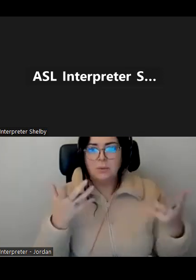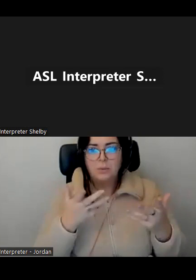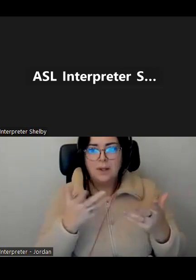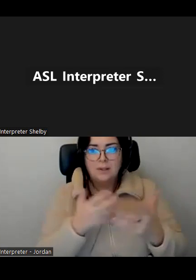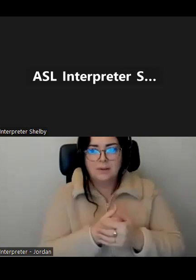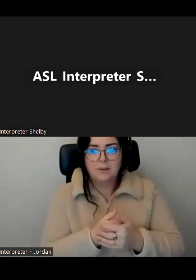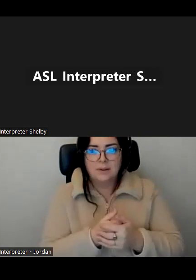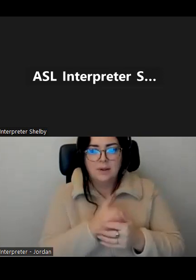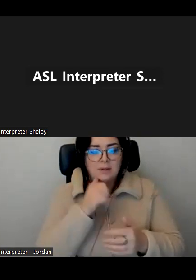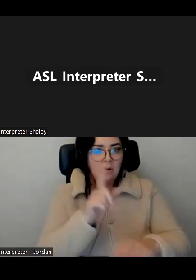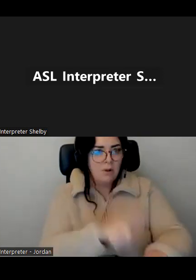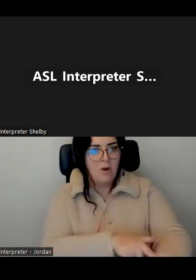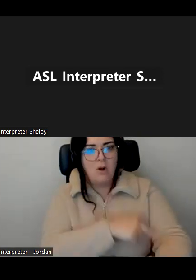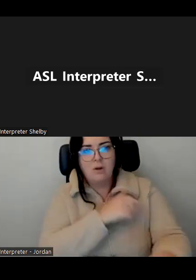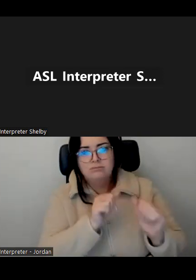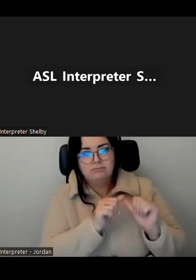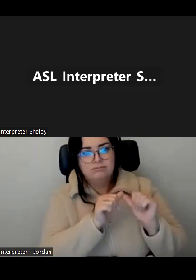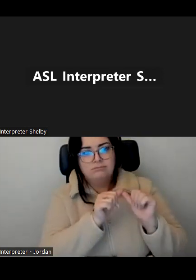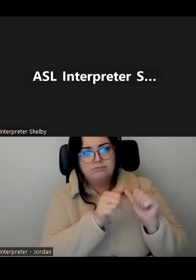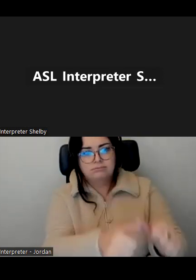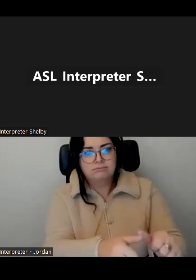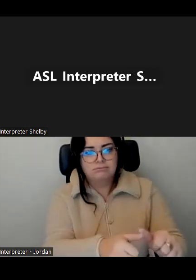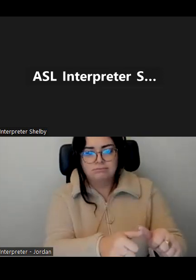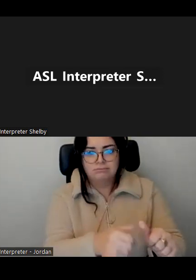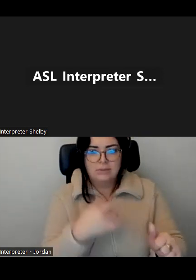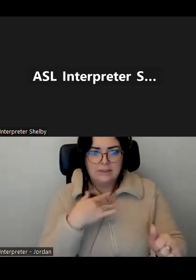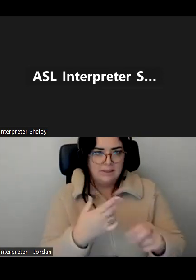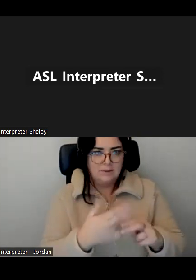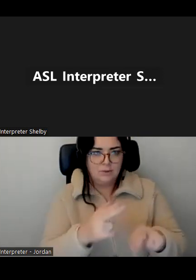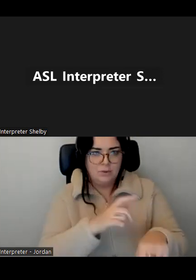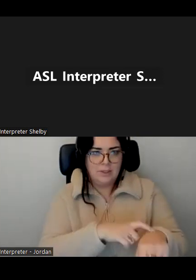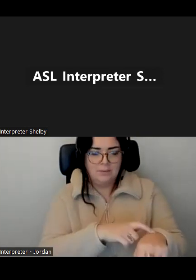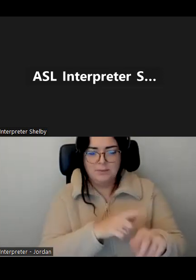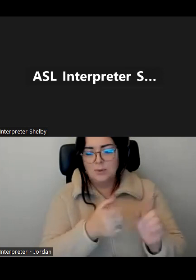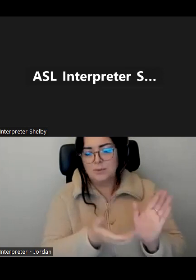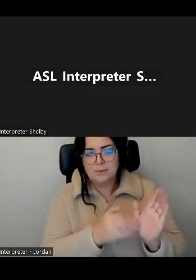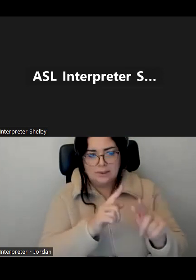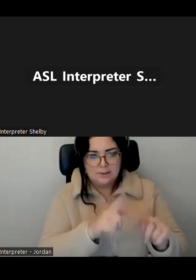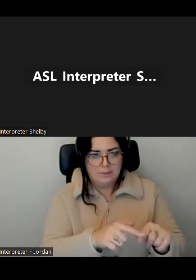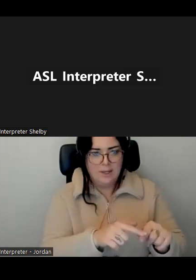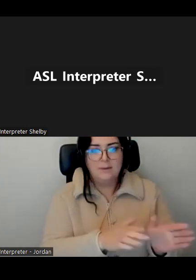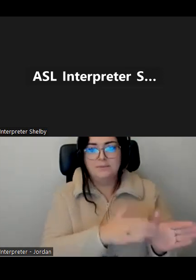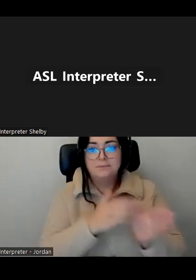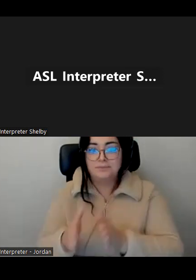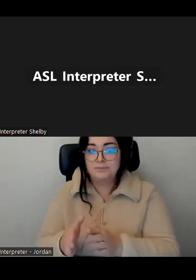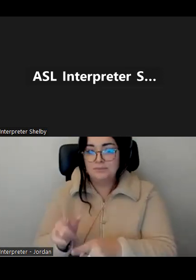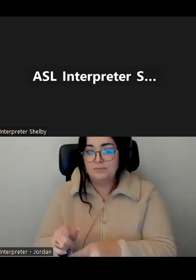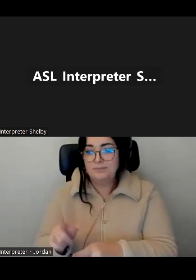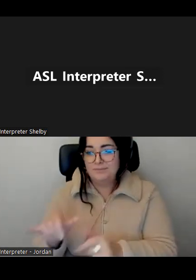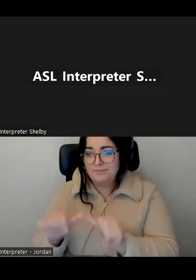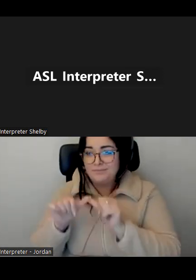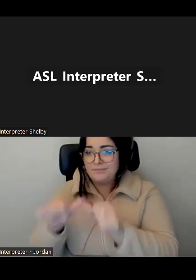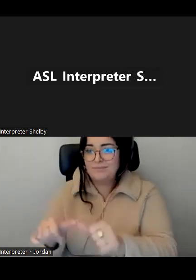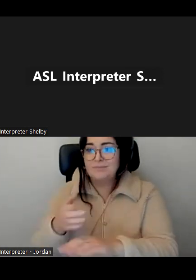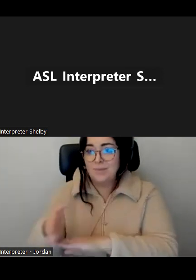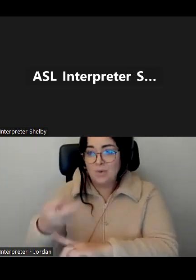very long lasting generally, depending on the situation. Major depression lasts for more than